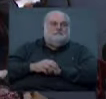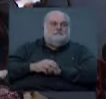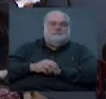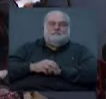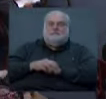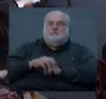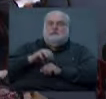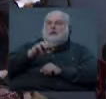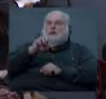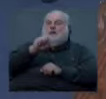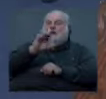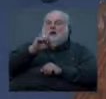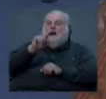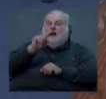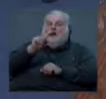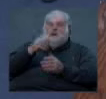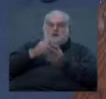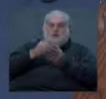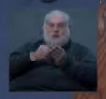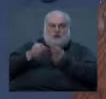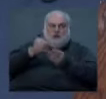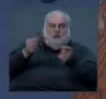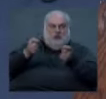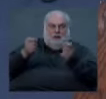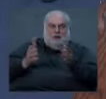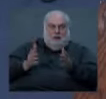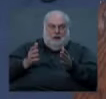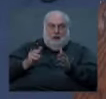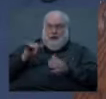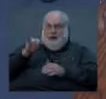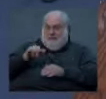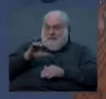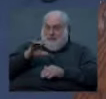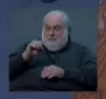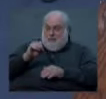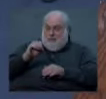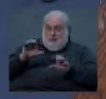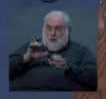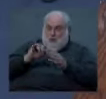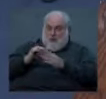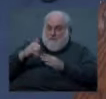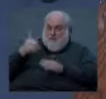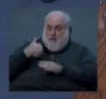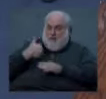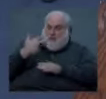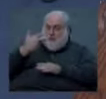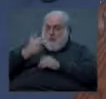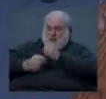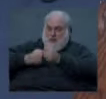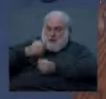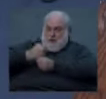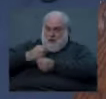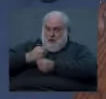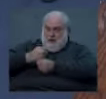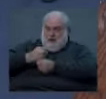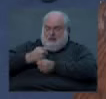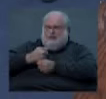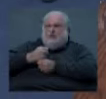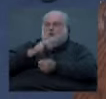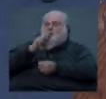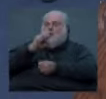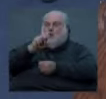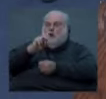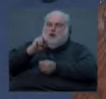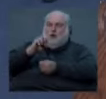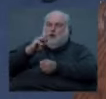Scott Massanelli, Treasury Manager. You know, this company, Superion, has been doing it for 3 years, and it's just a renewal that we